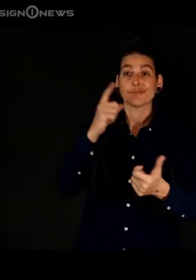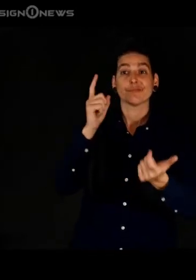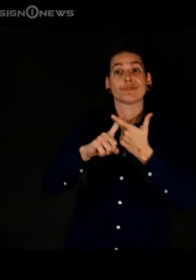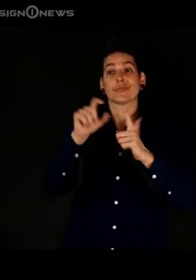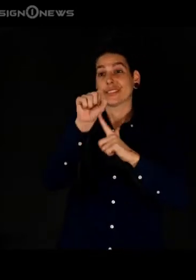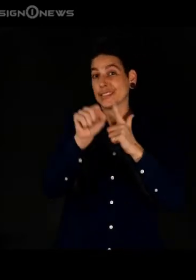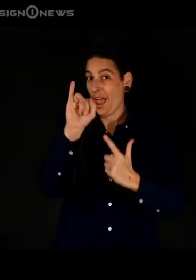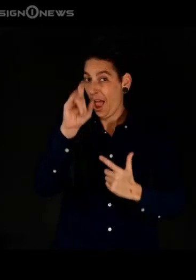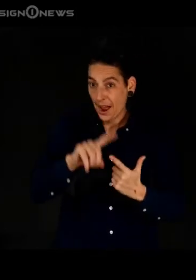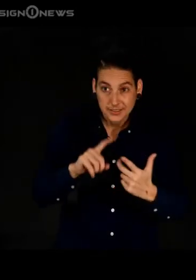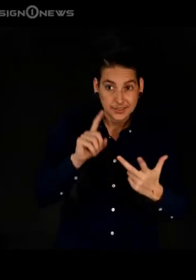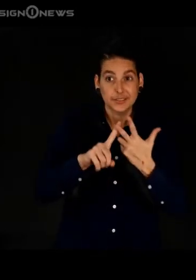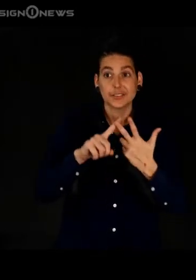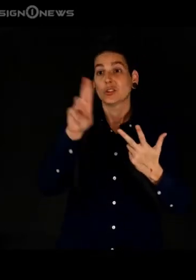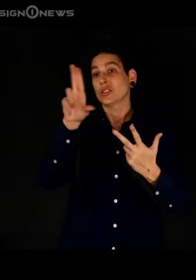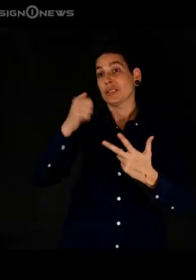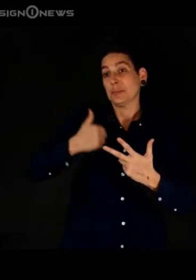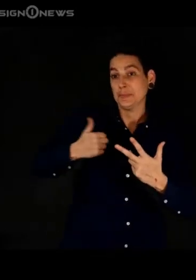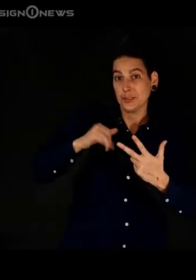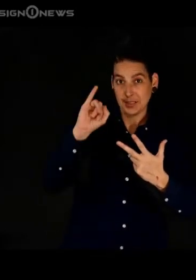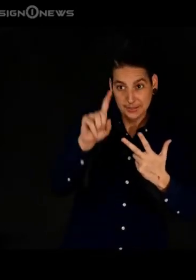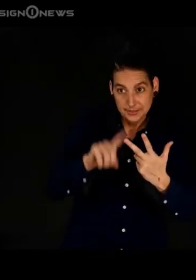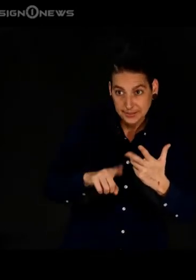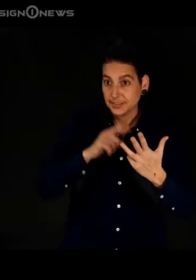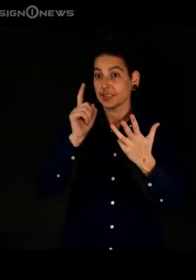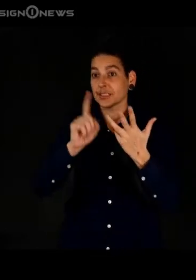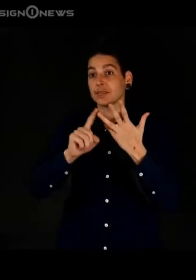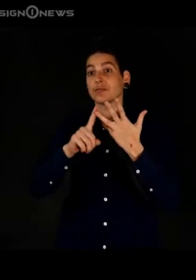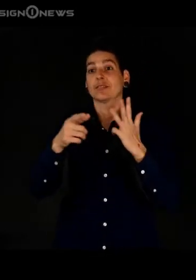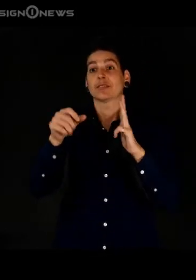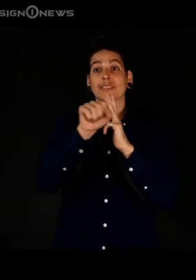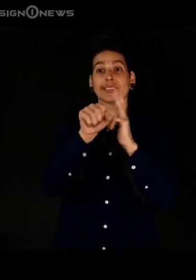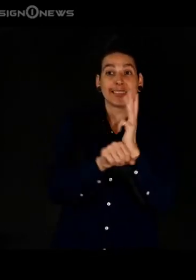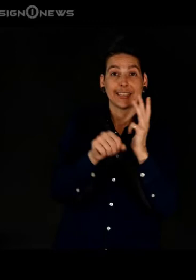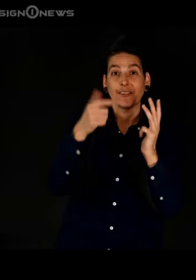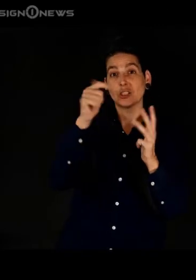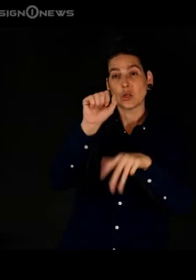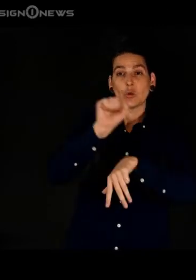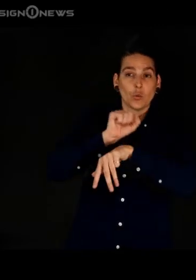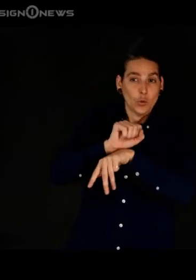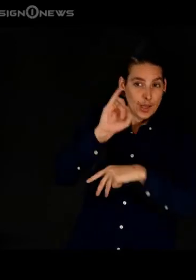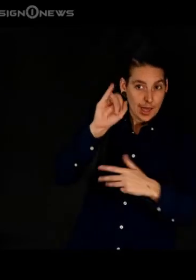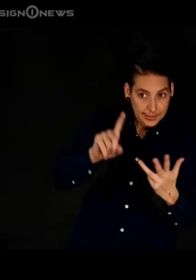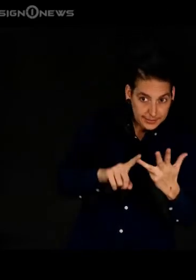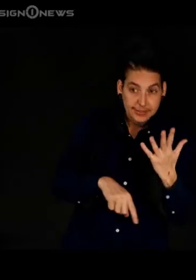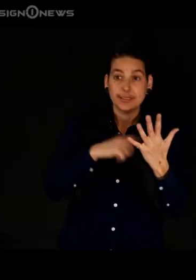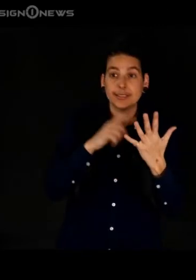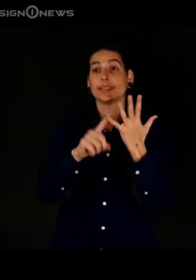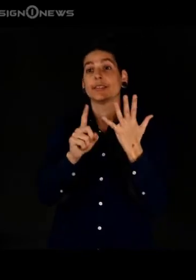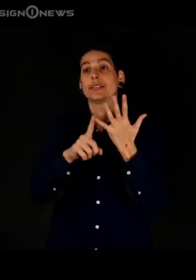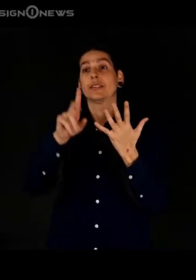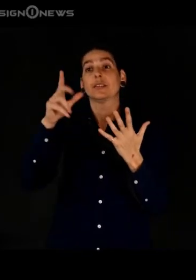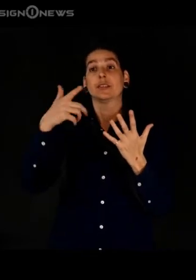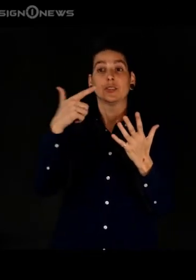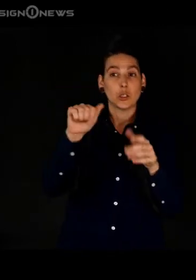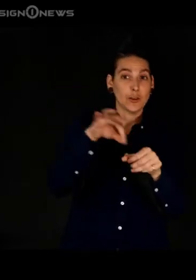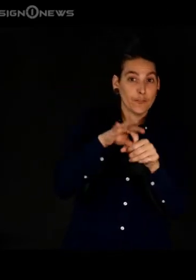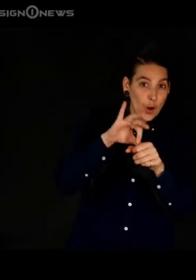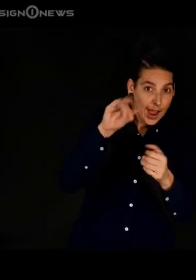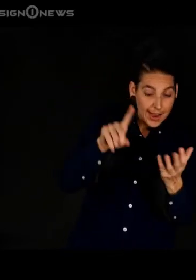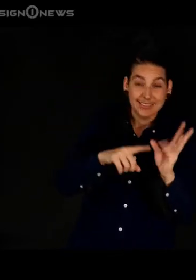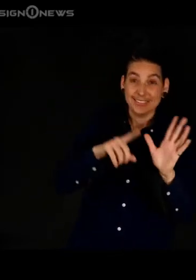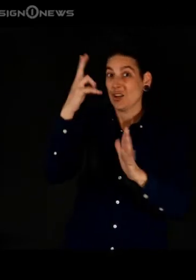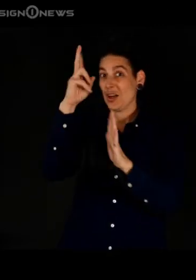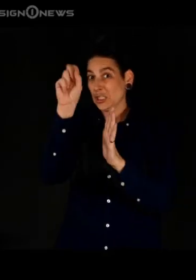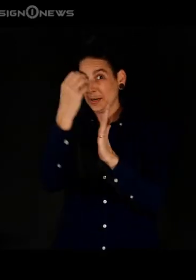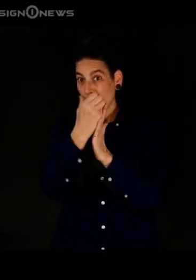state ID, a U.S. military ID, State of Georgia, employer issued ID, Georgia voter ID,